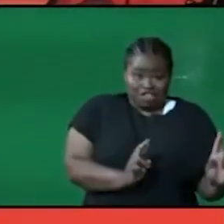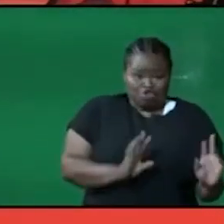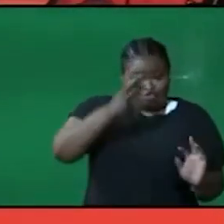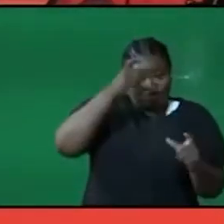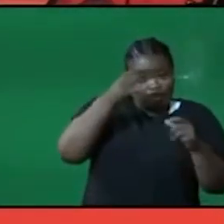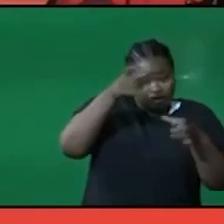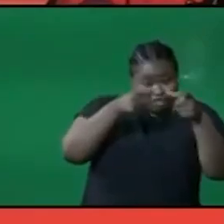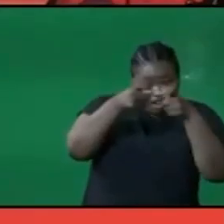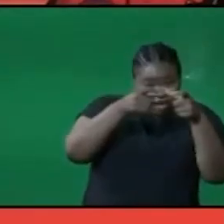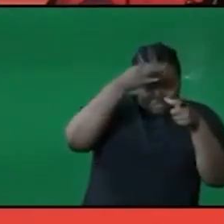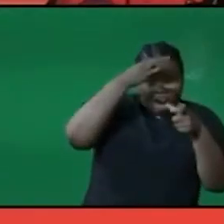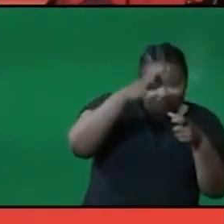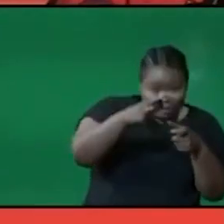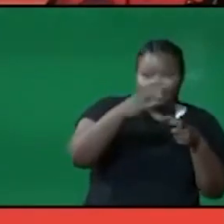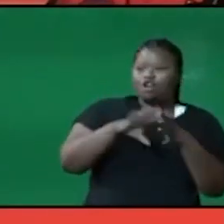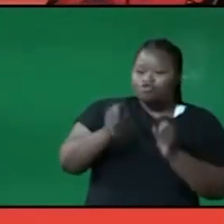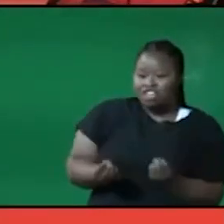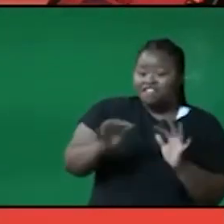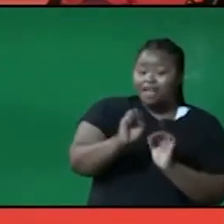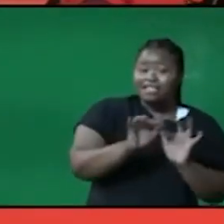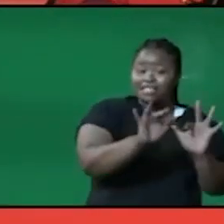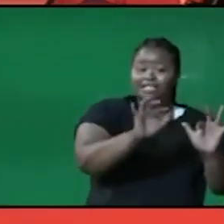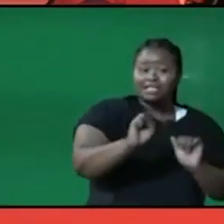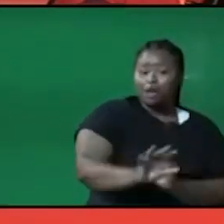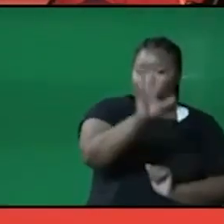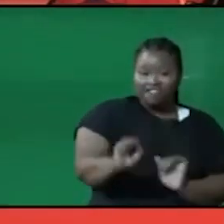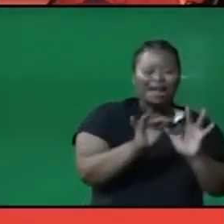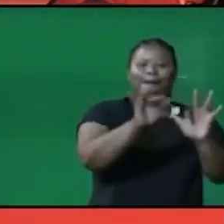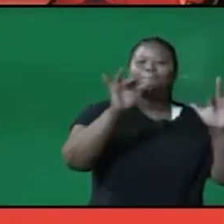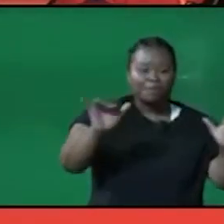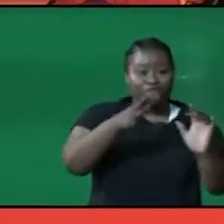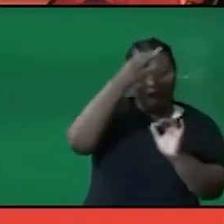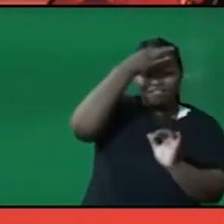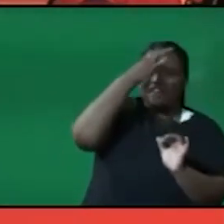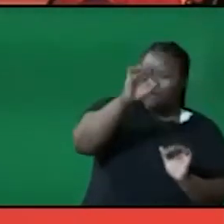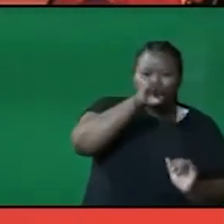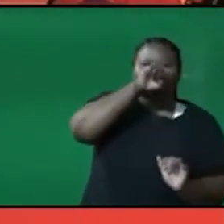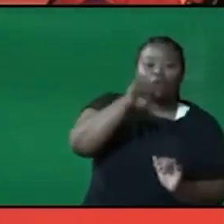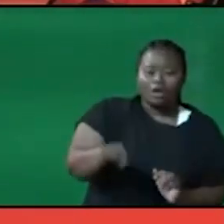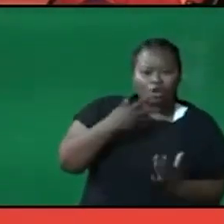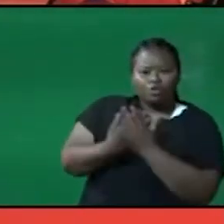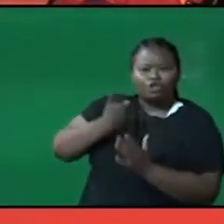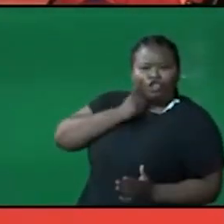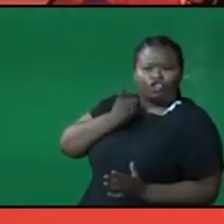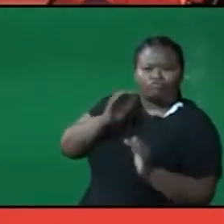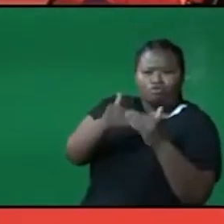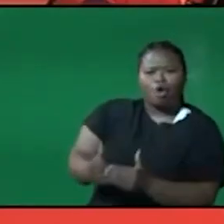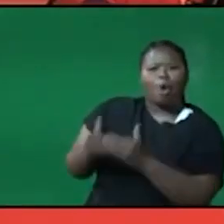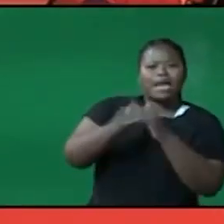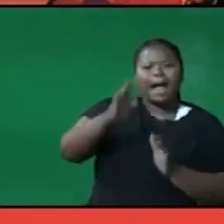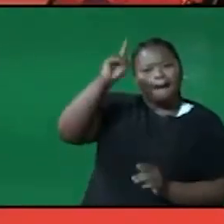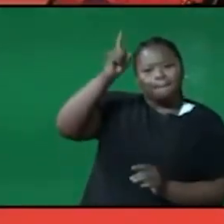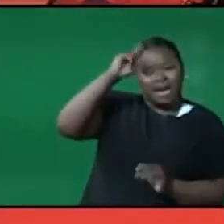are ready to give the people of South Africa a desired government that will look after black people, build